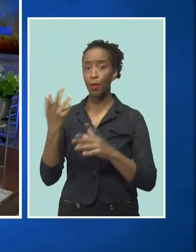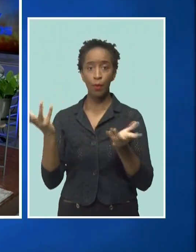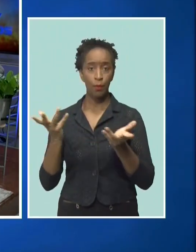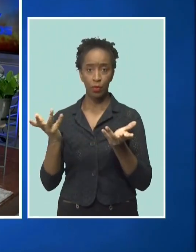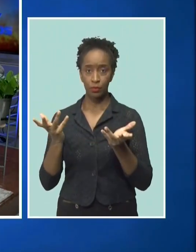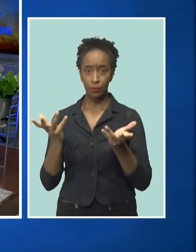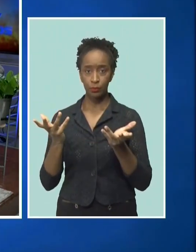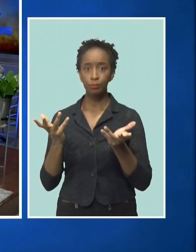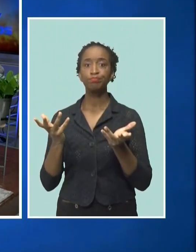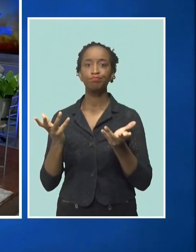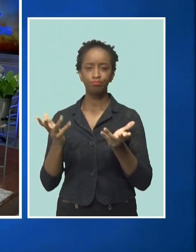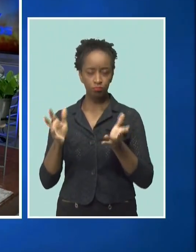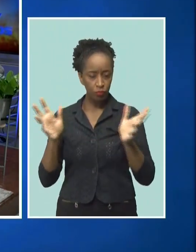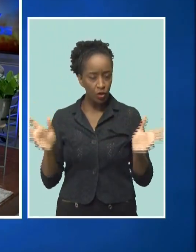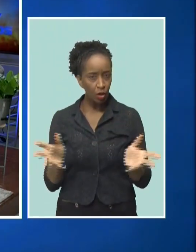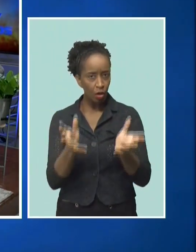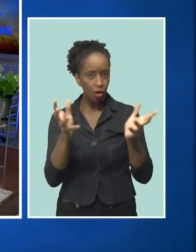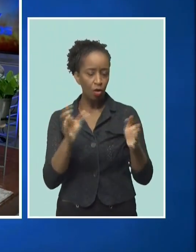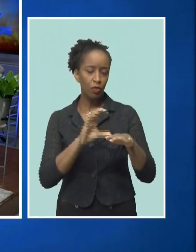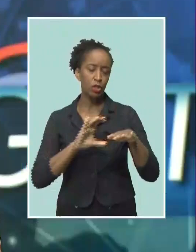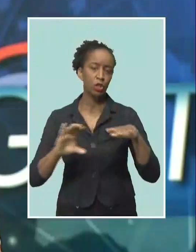field of Caribbean integration.